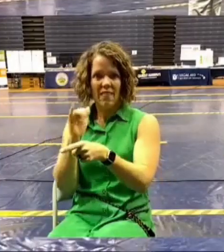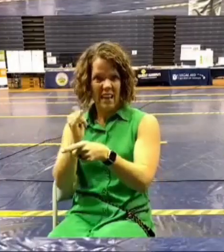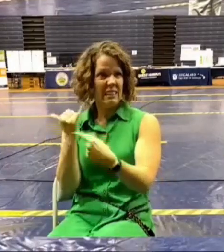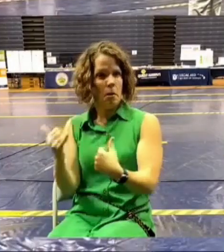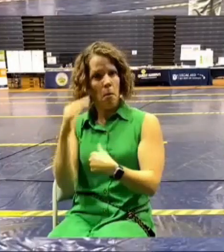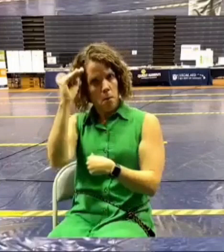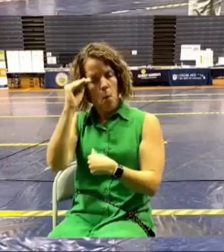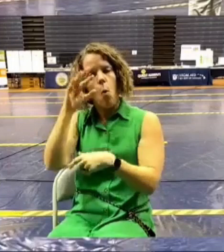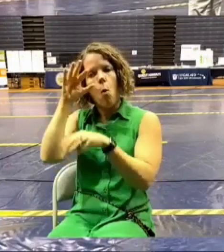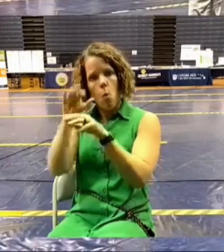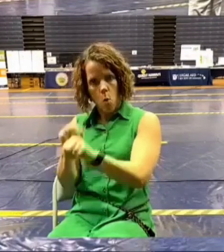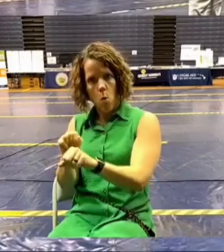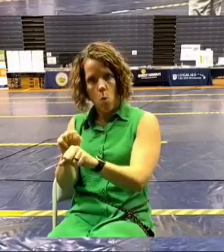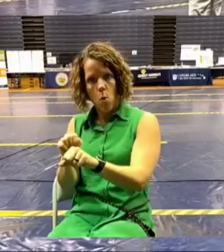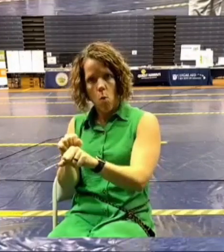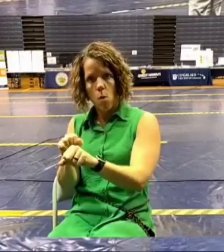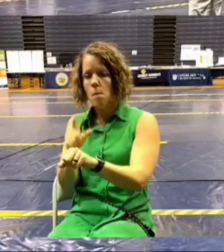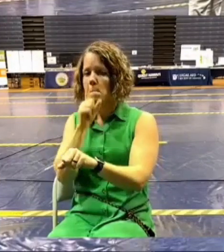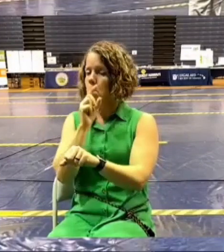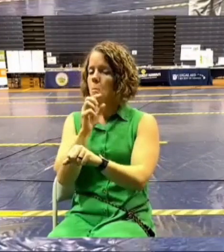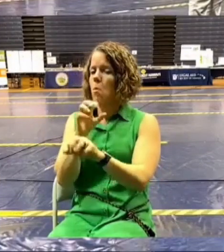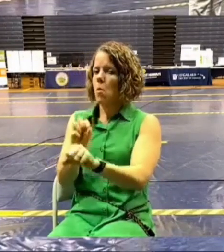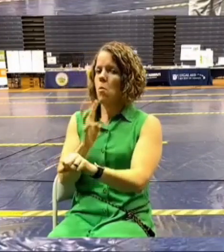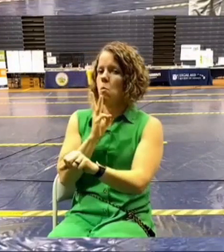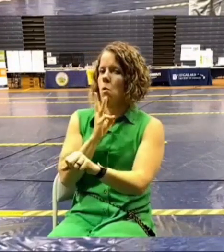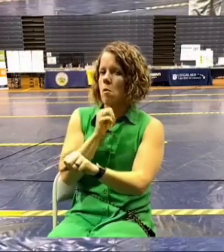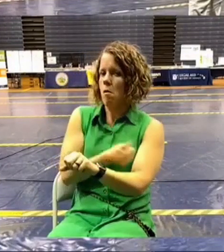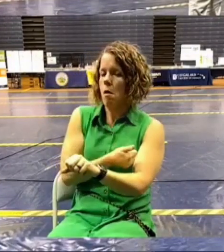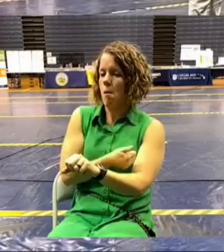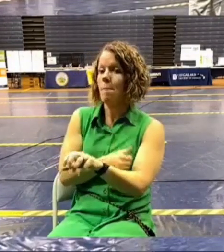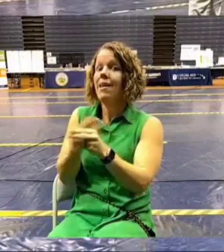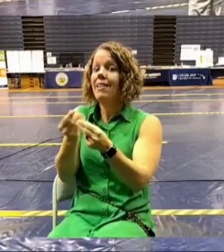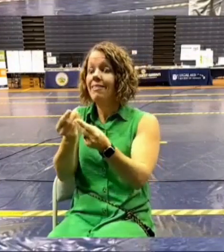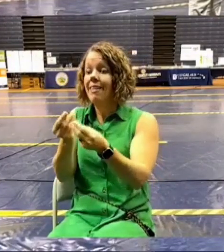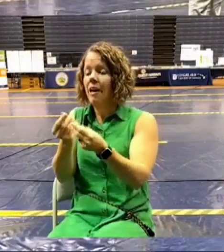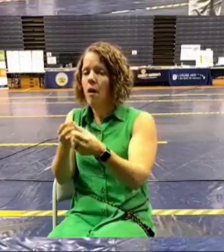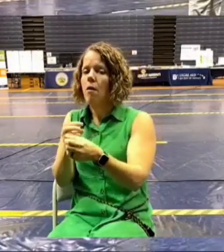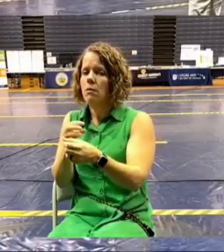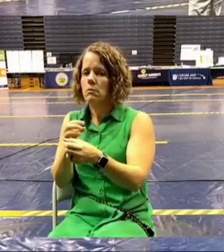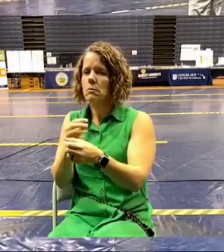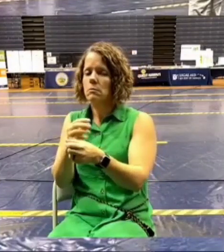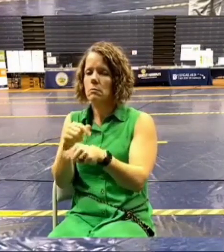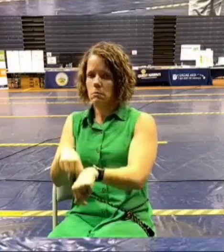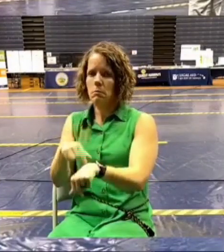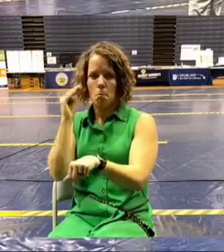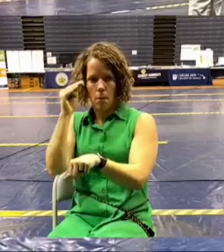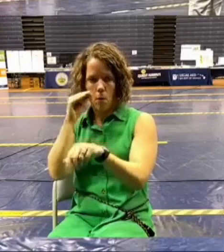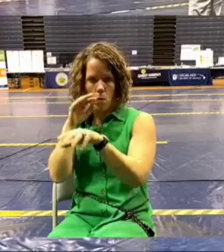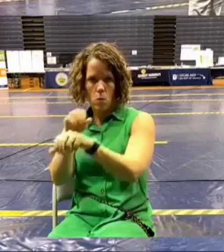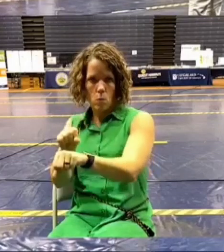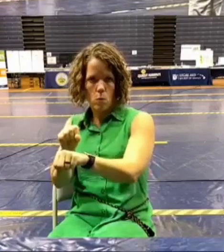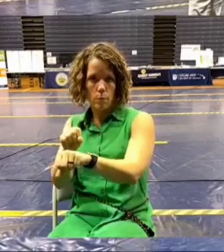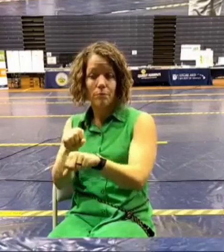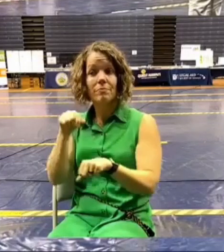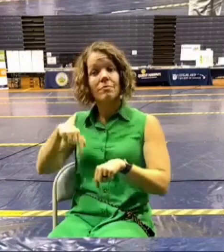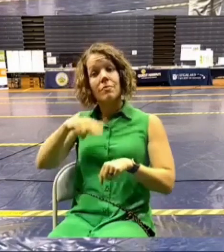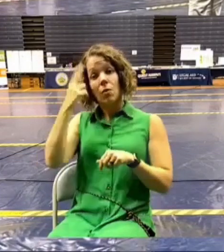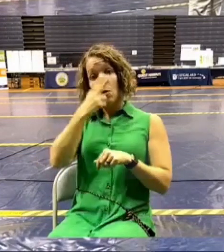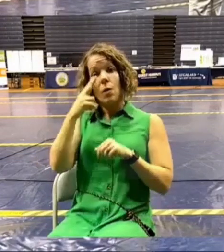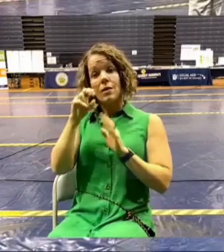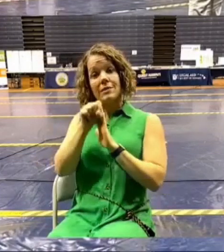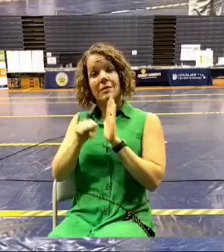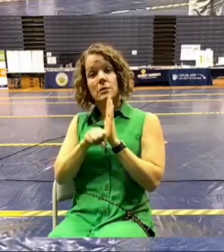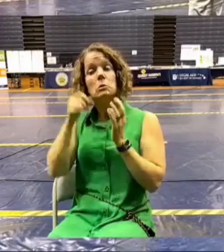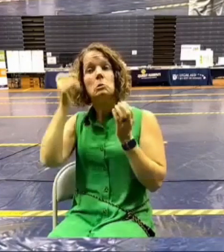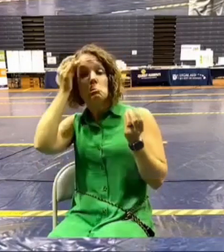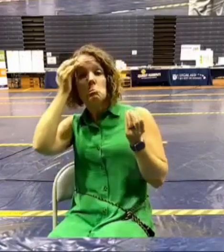it's county-owned land, not the water, but the land. The state has considered that as a location to put